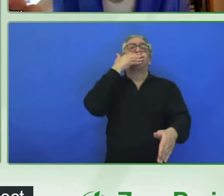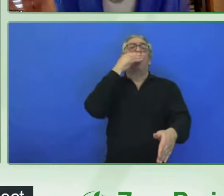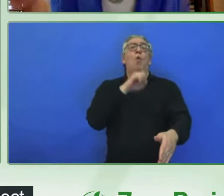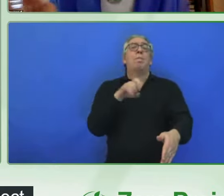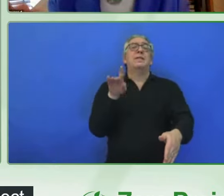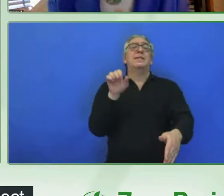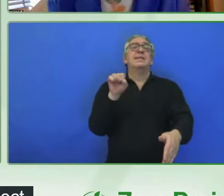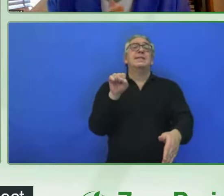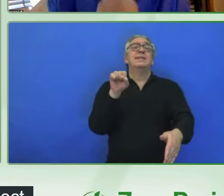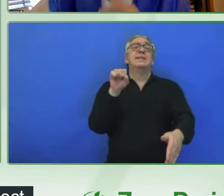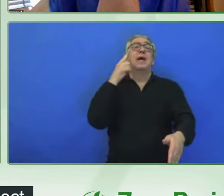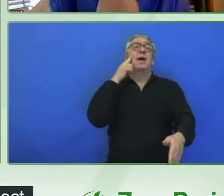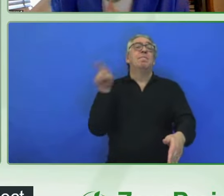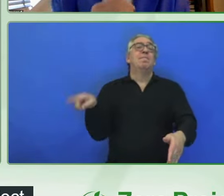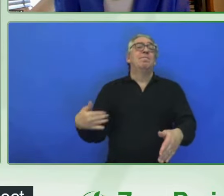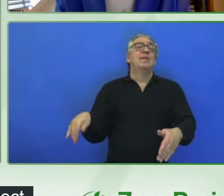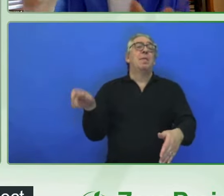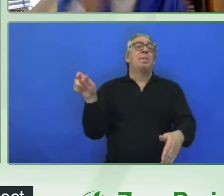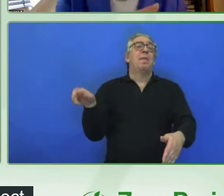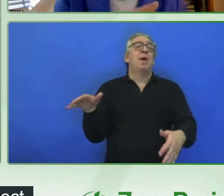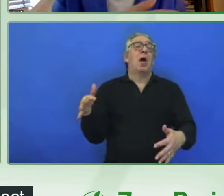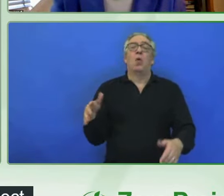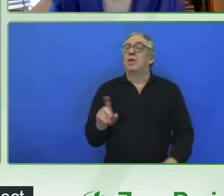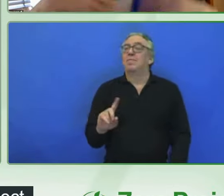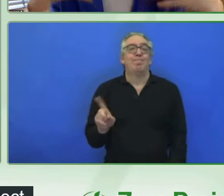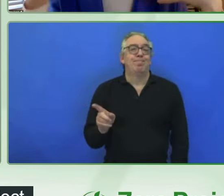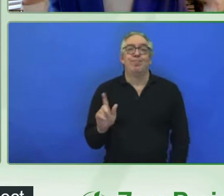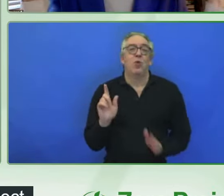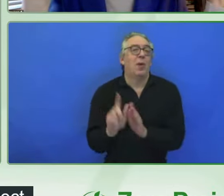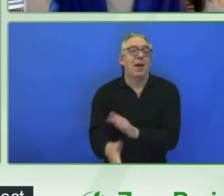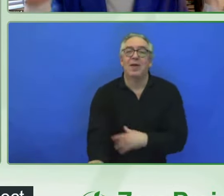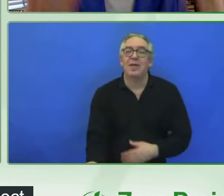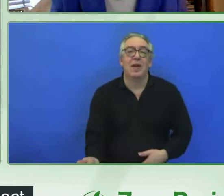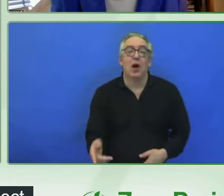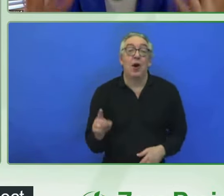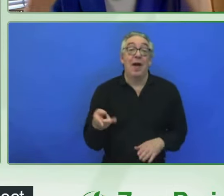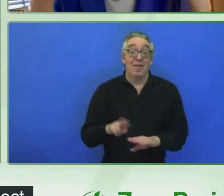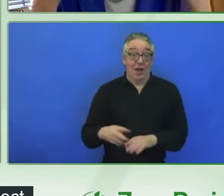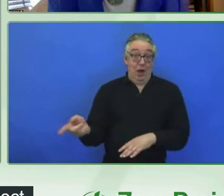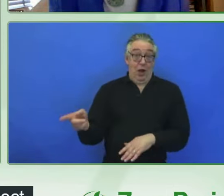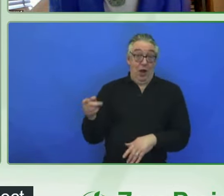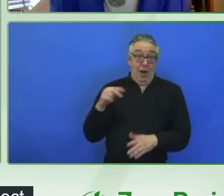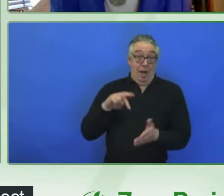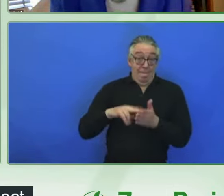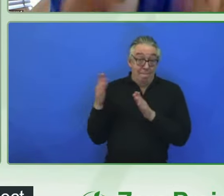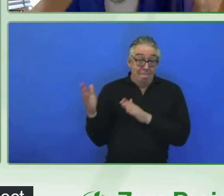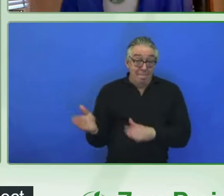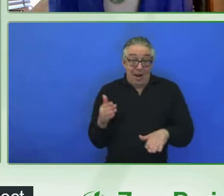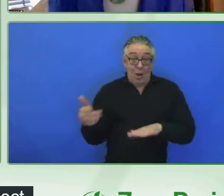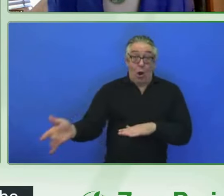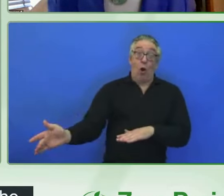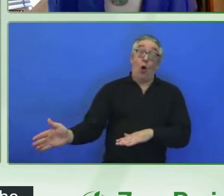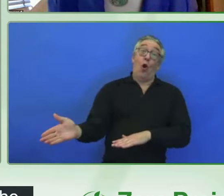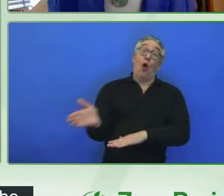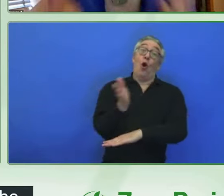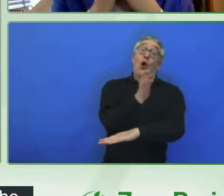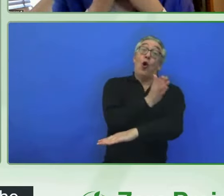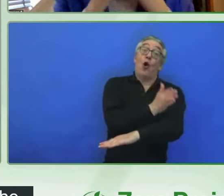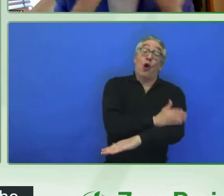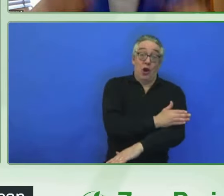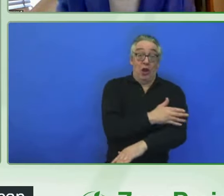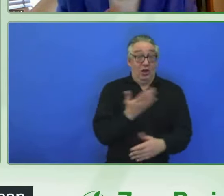much earlier, because if you do it earlier, you can make it inclusive. It will be cheaper because you're not suddenly